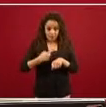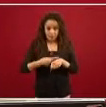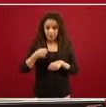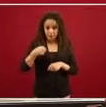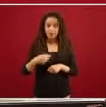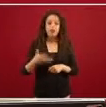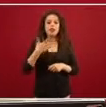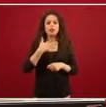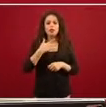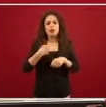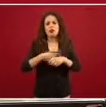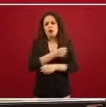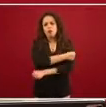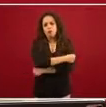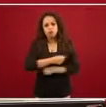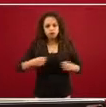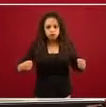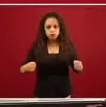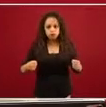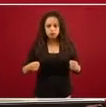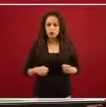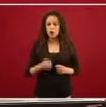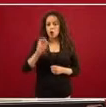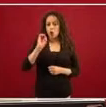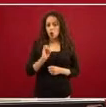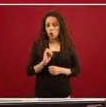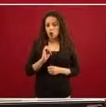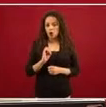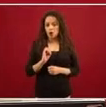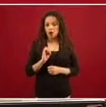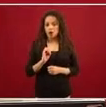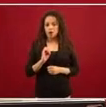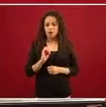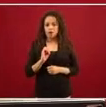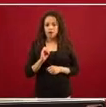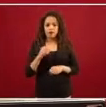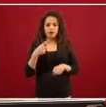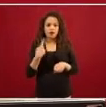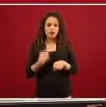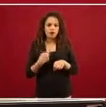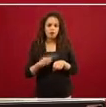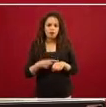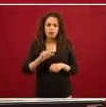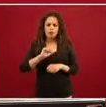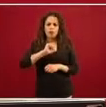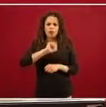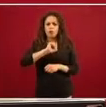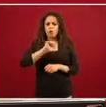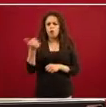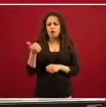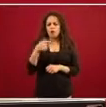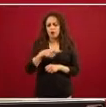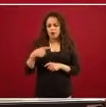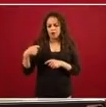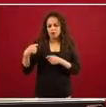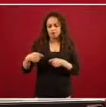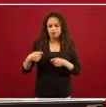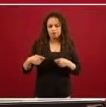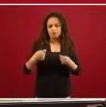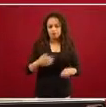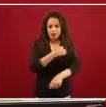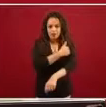and that is 3/4 of the Mexican population, either overweight or obese, or if you